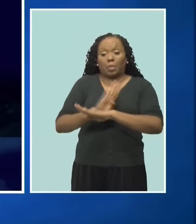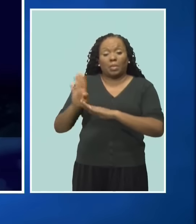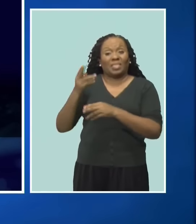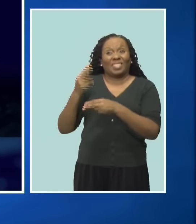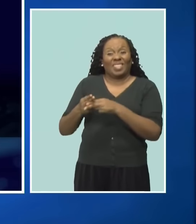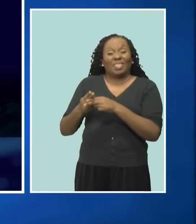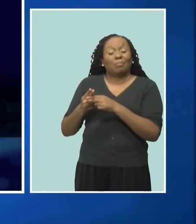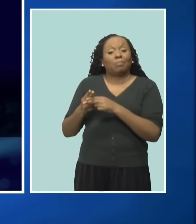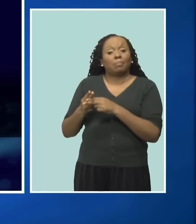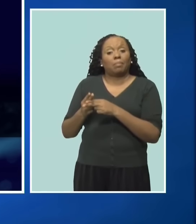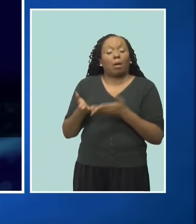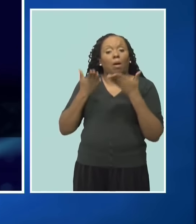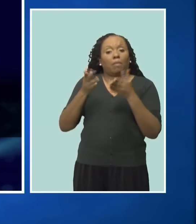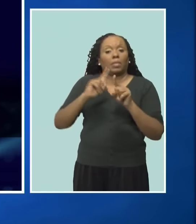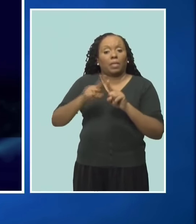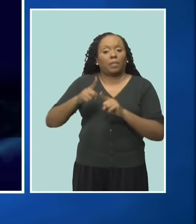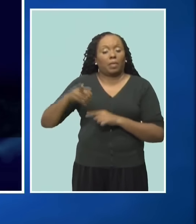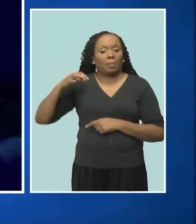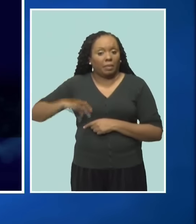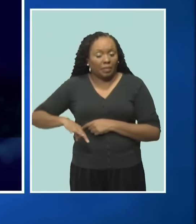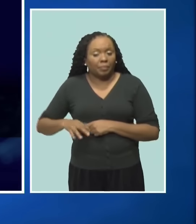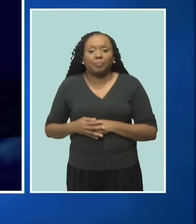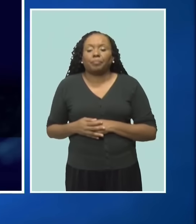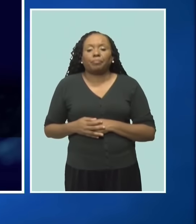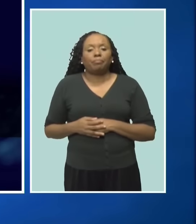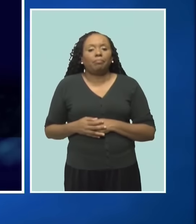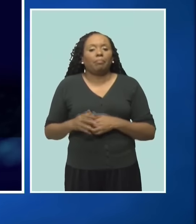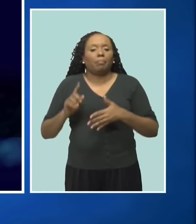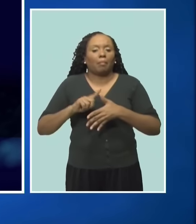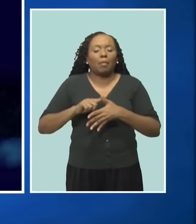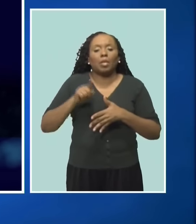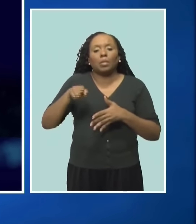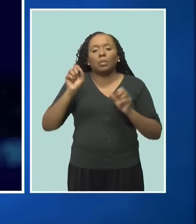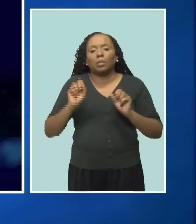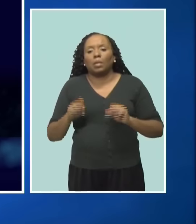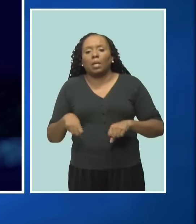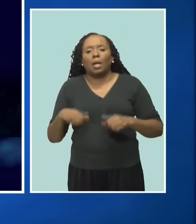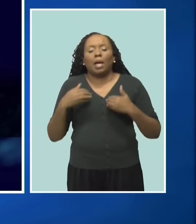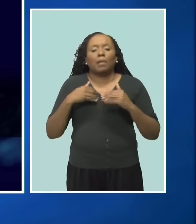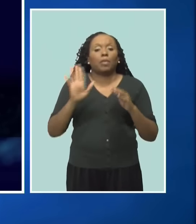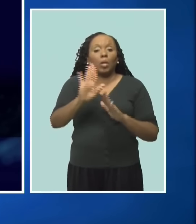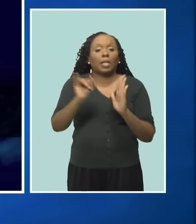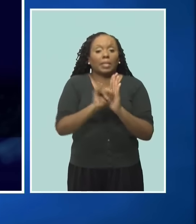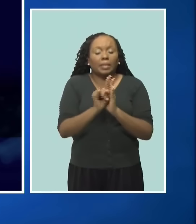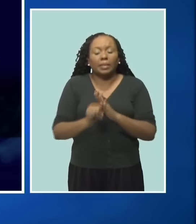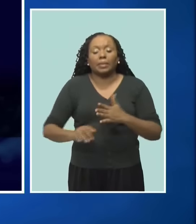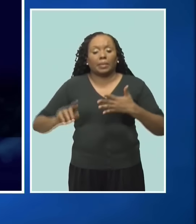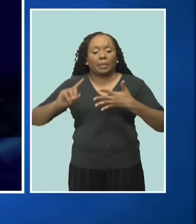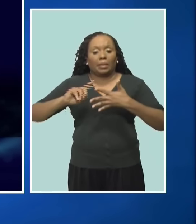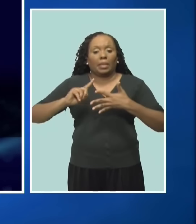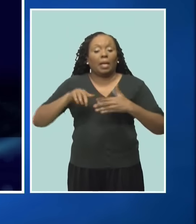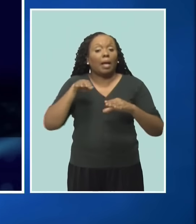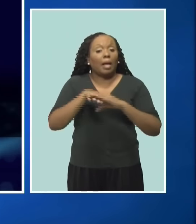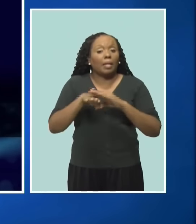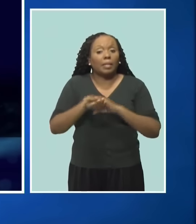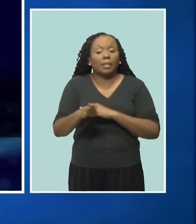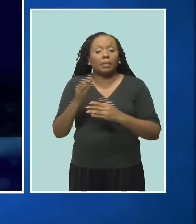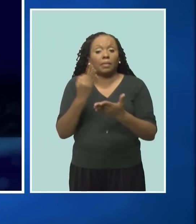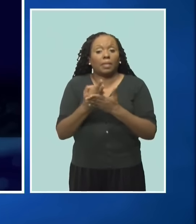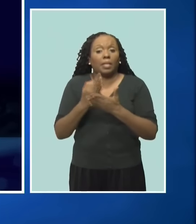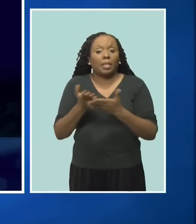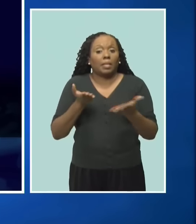key benefits, including establishing legal identity and exclusivity, facilitating access to financial